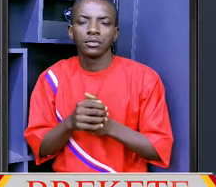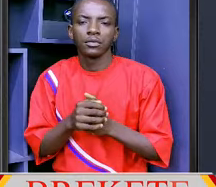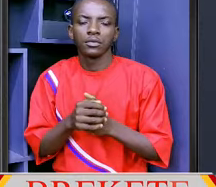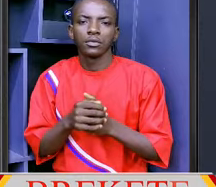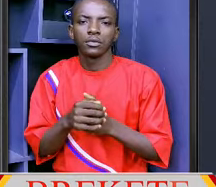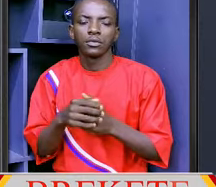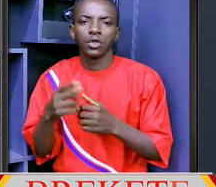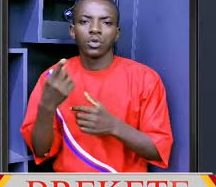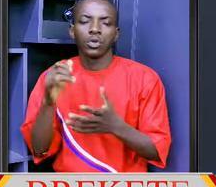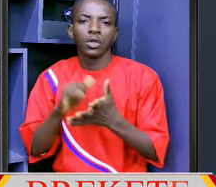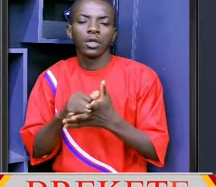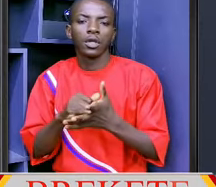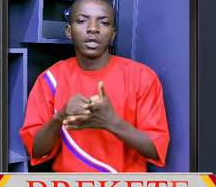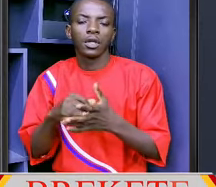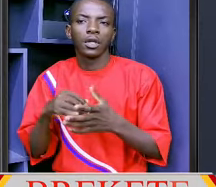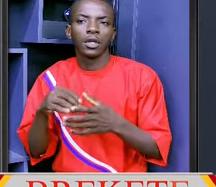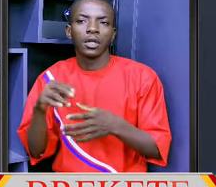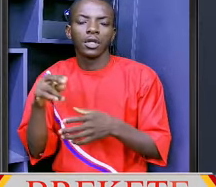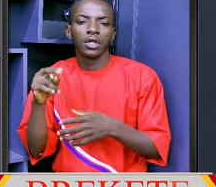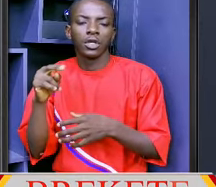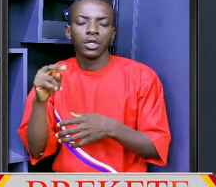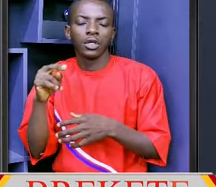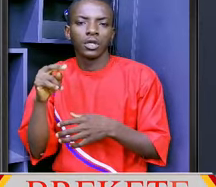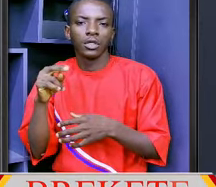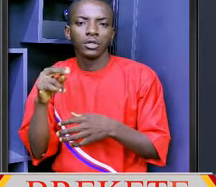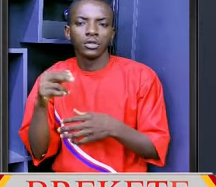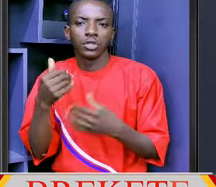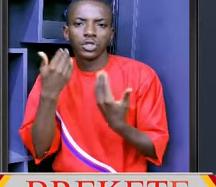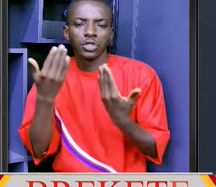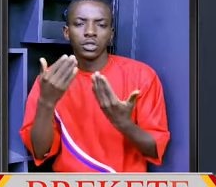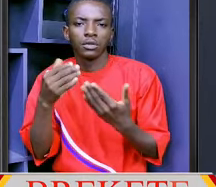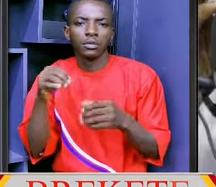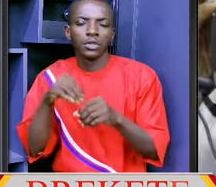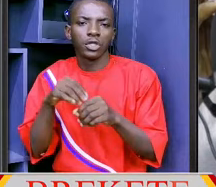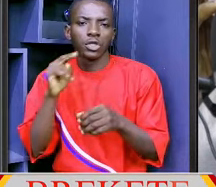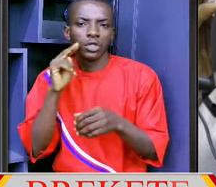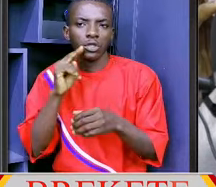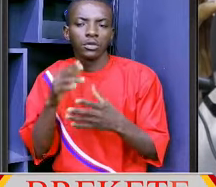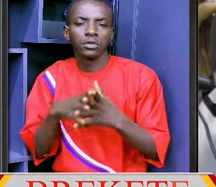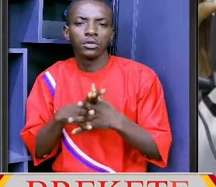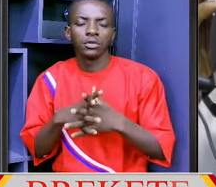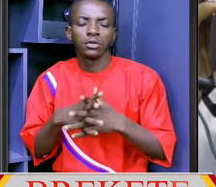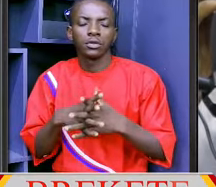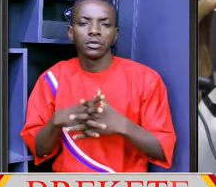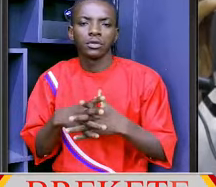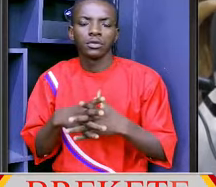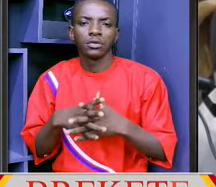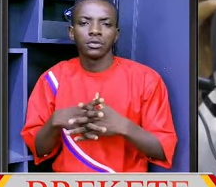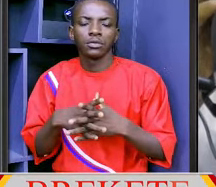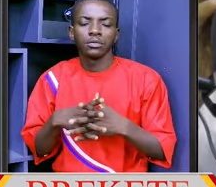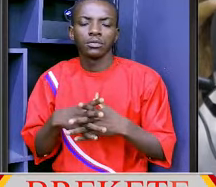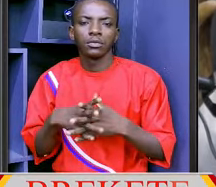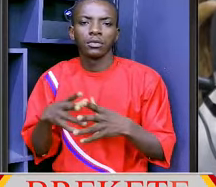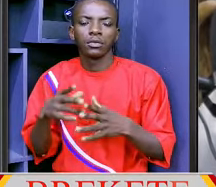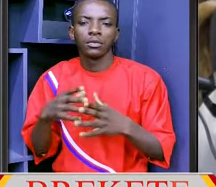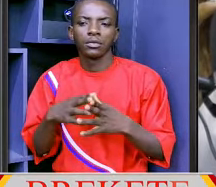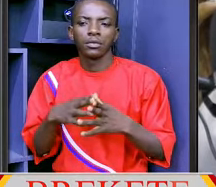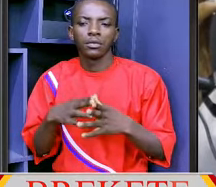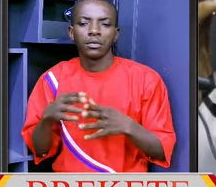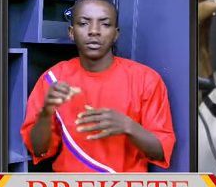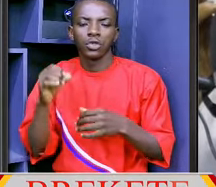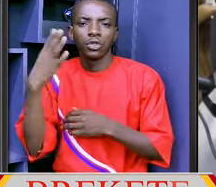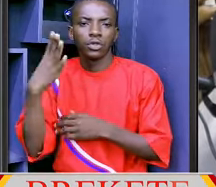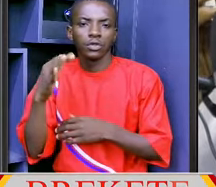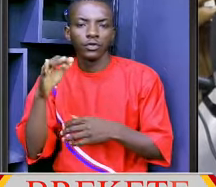Inshallah. The ones waiting in Nigeria. No, it is a shame. It's a shame. It's a shame. You can imagine. It's a shame, but